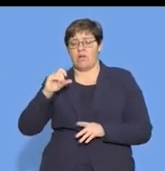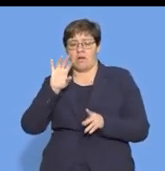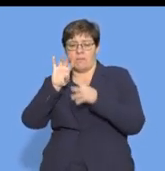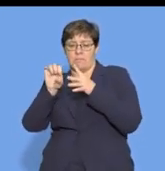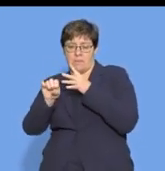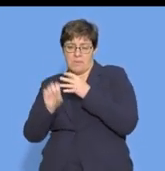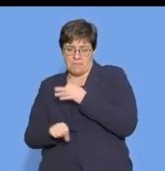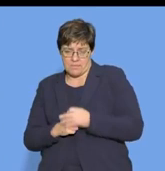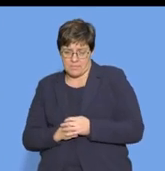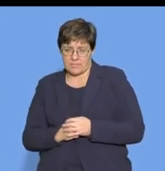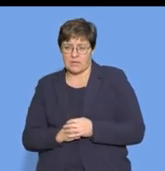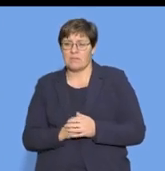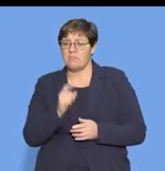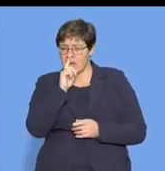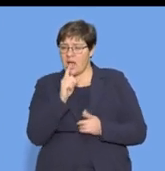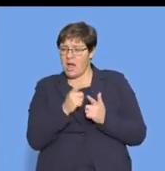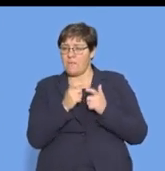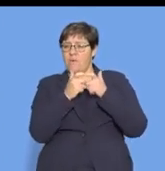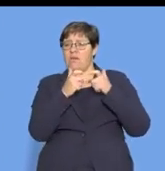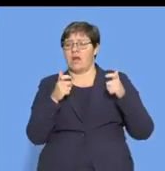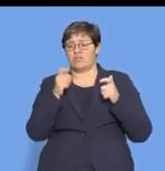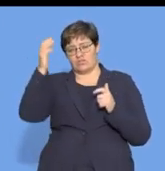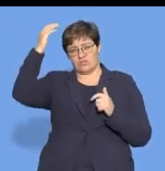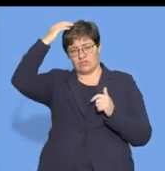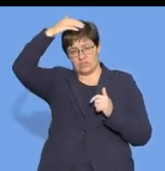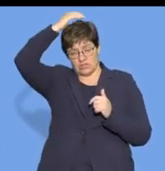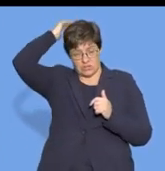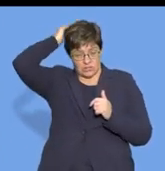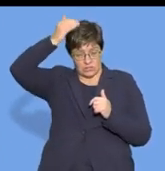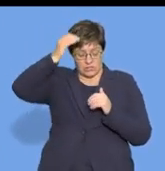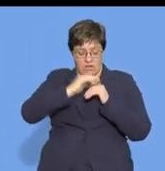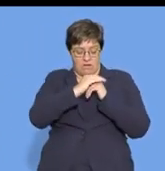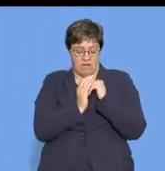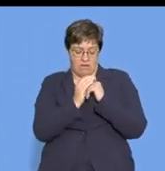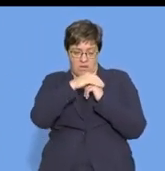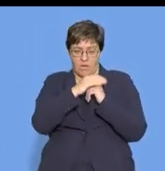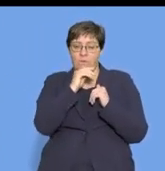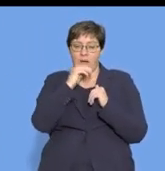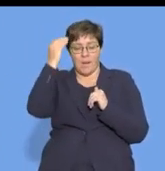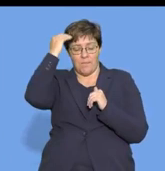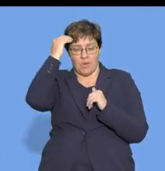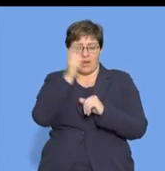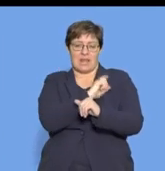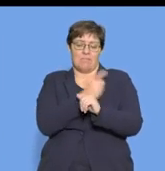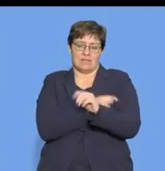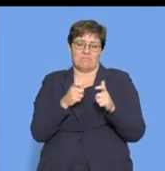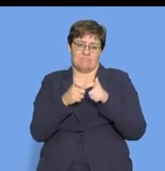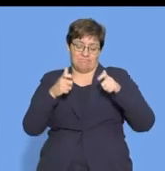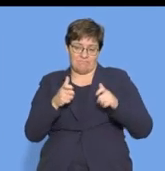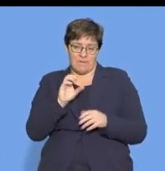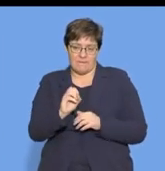so here if you can have a look and see, we've got a slightly larger cranium because we said that the